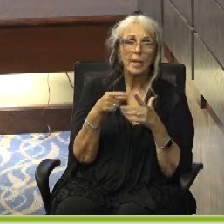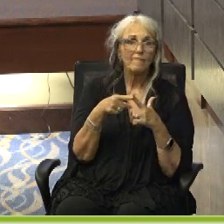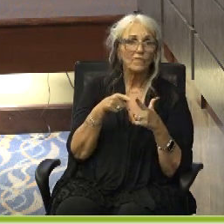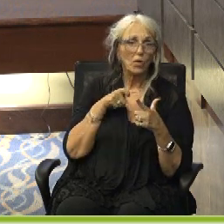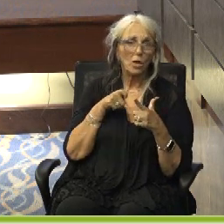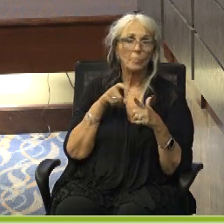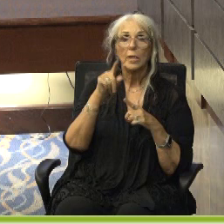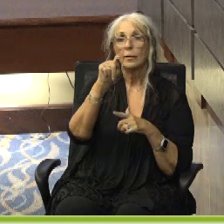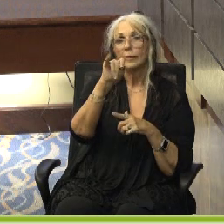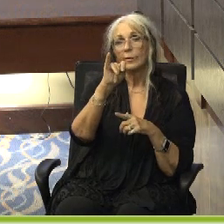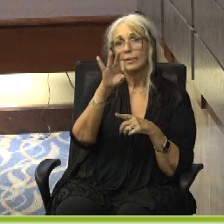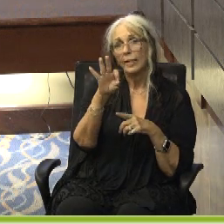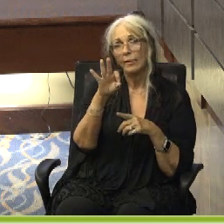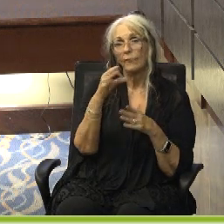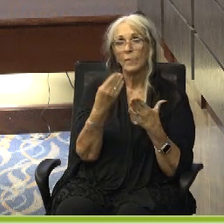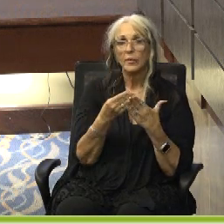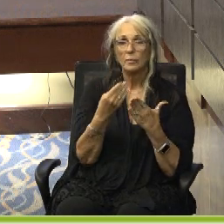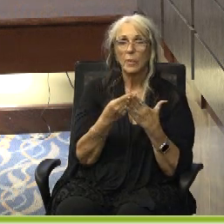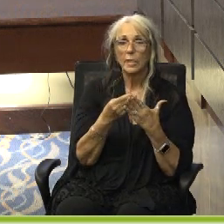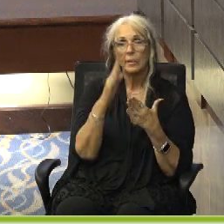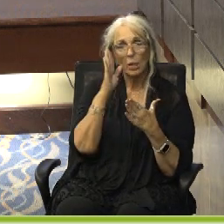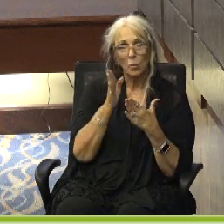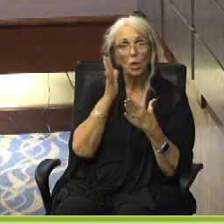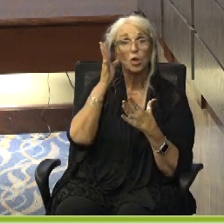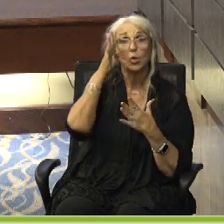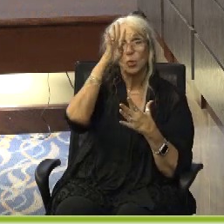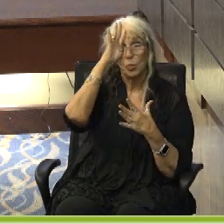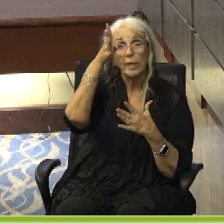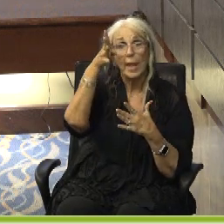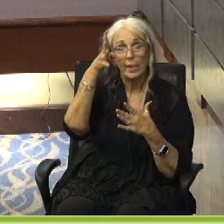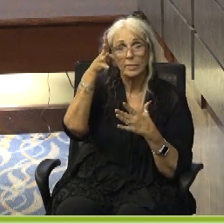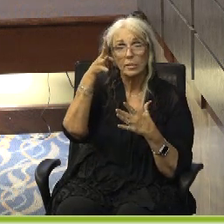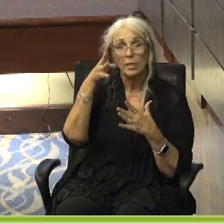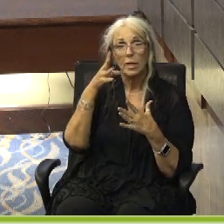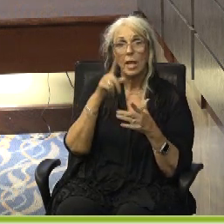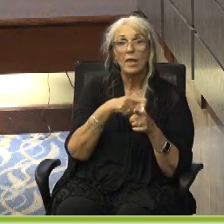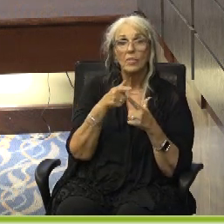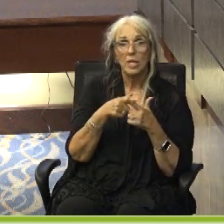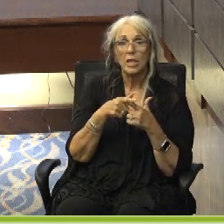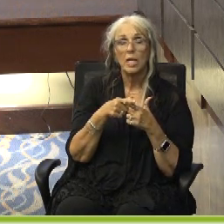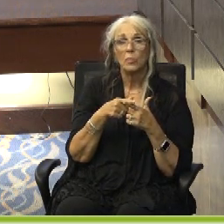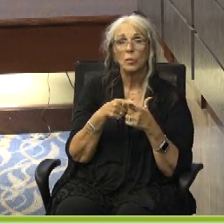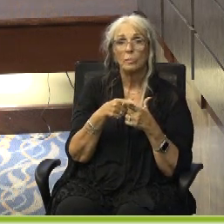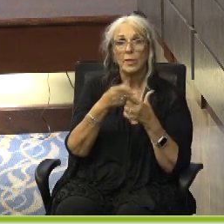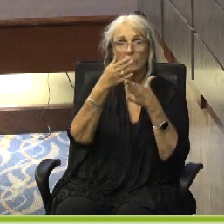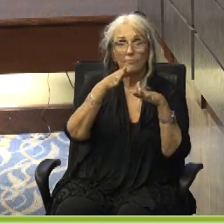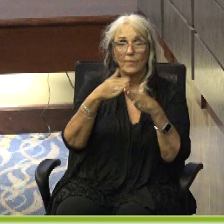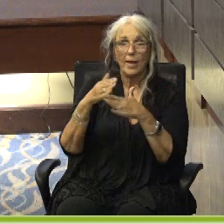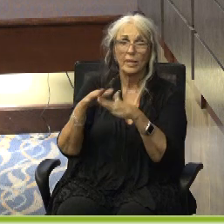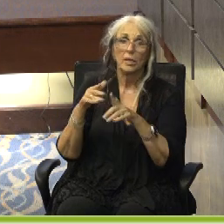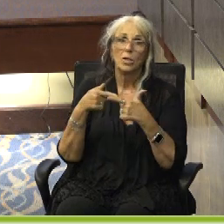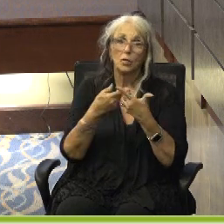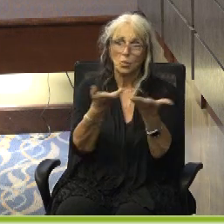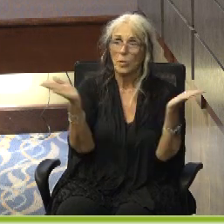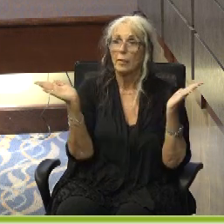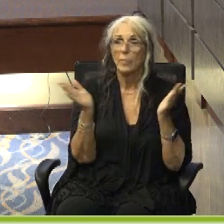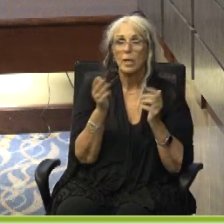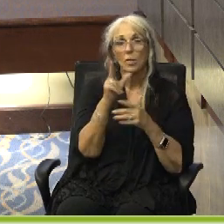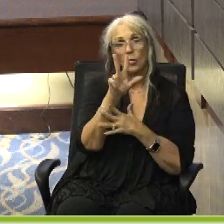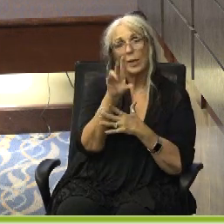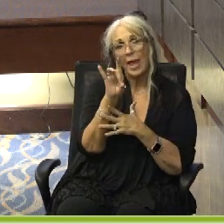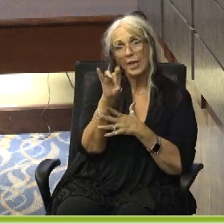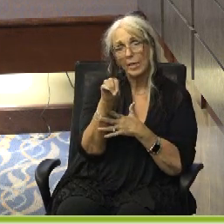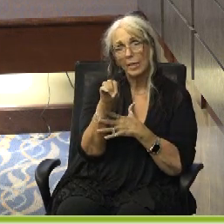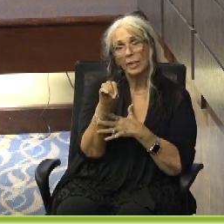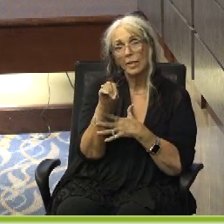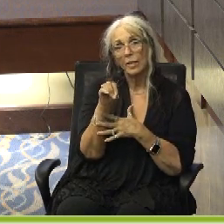TIF fund, it's money that they are going to create, and then it'll be reimbursed to them. The 380